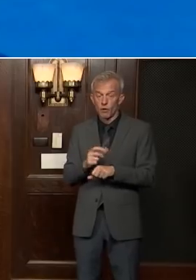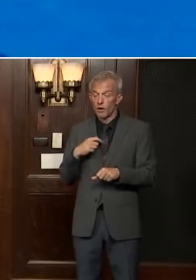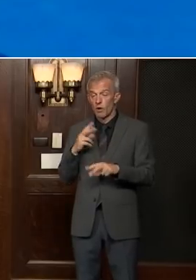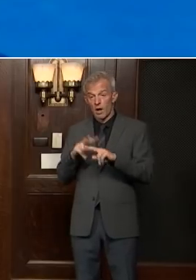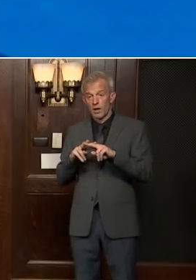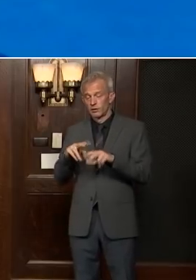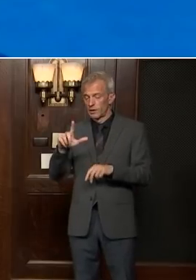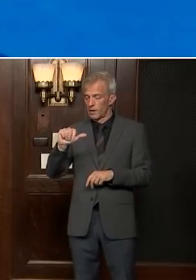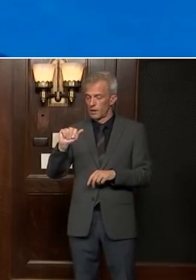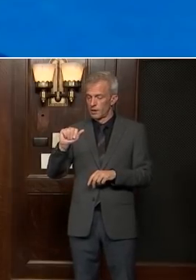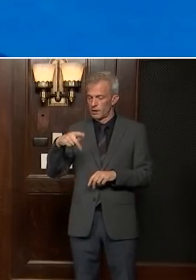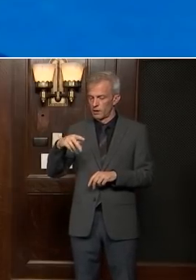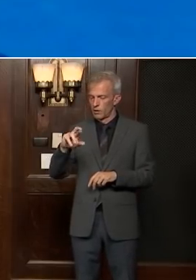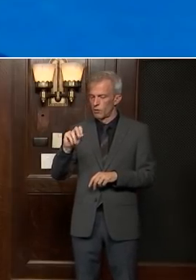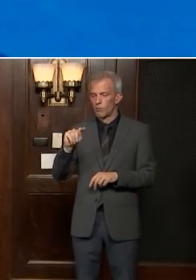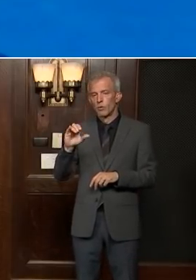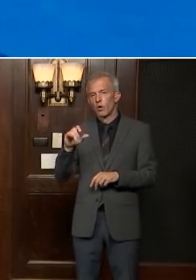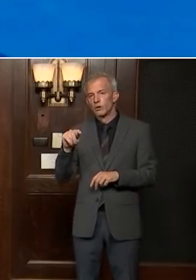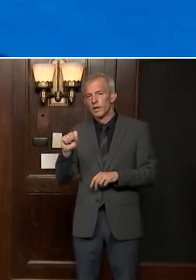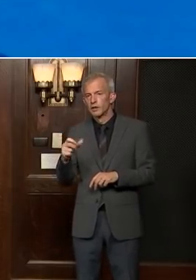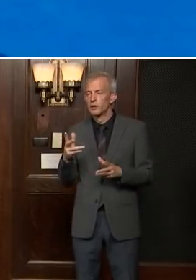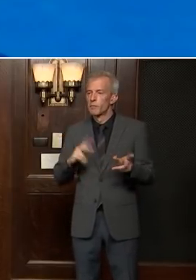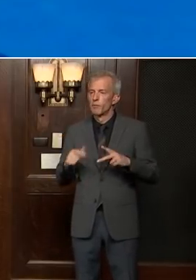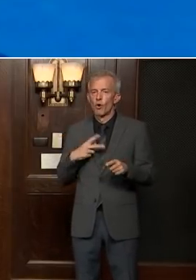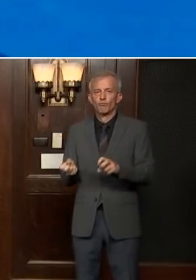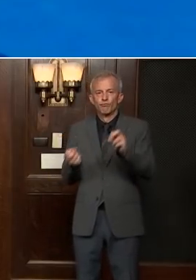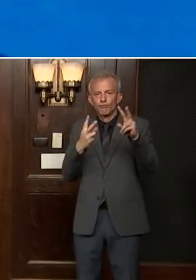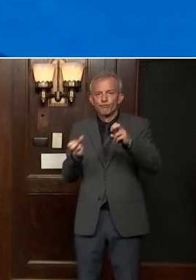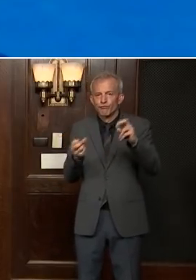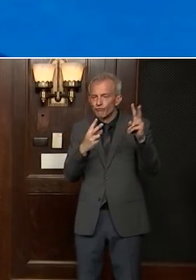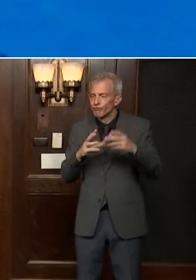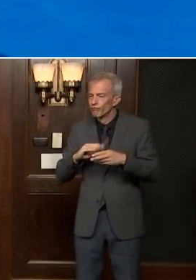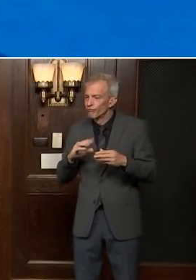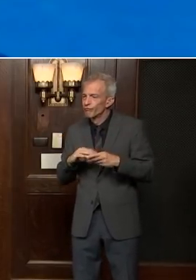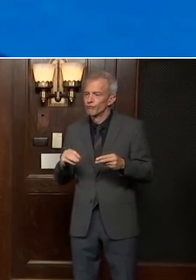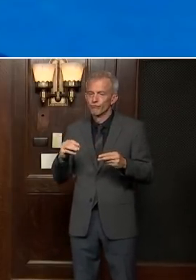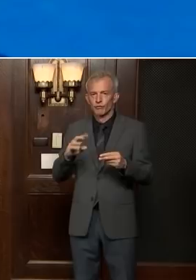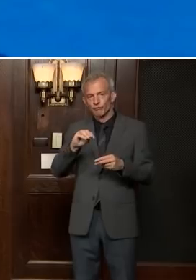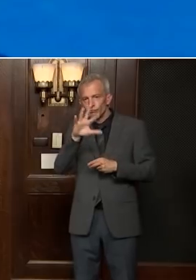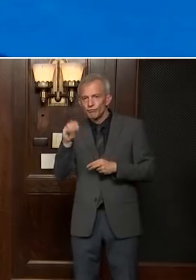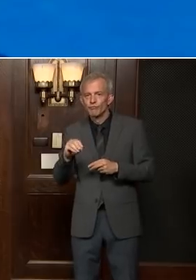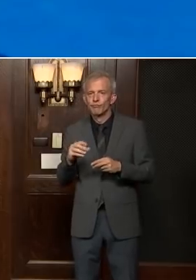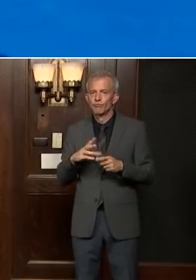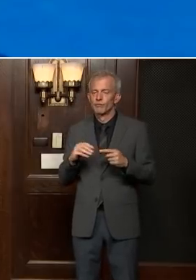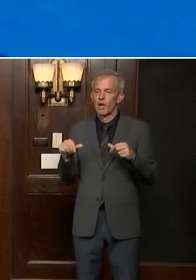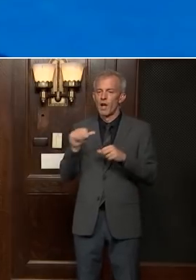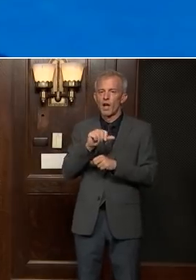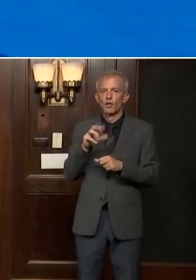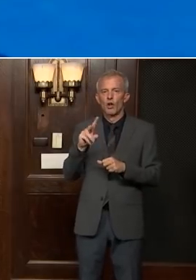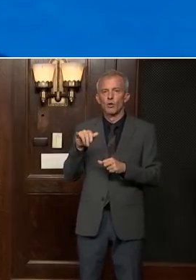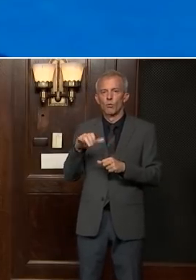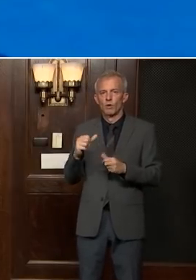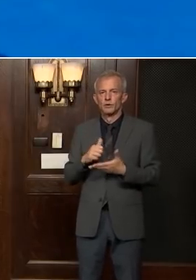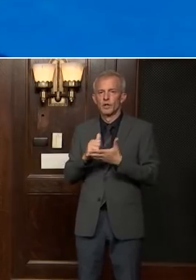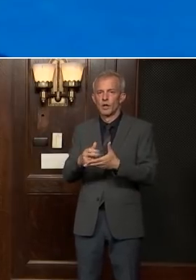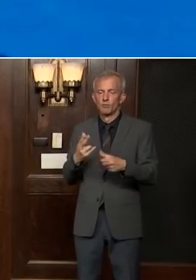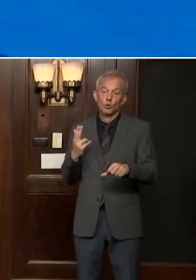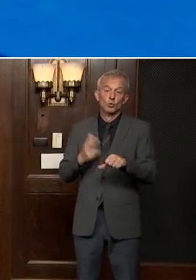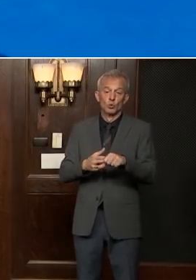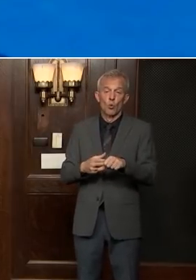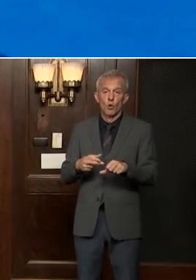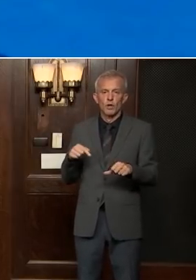sharing their stories, their pictures, some of the patterns that they have, and other ways that they are helping to join with this